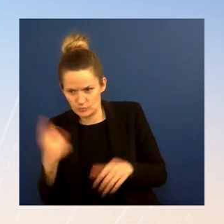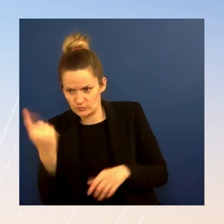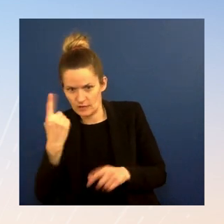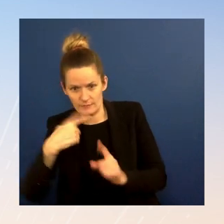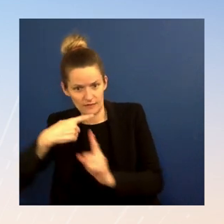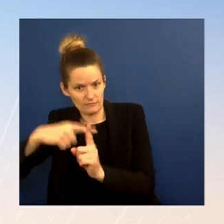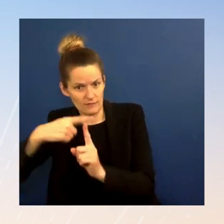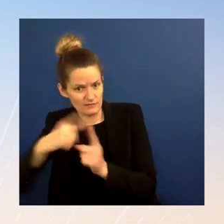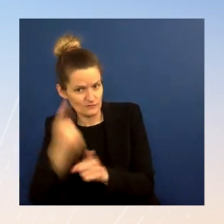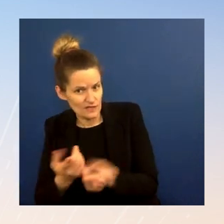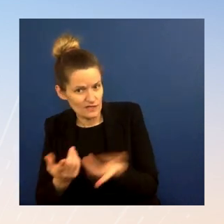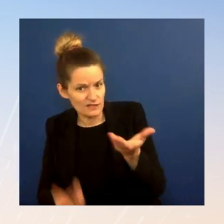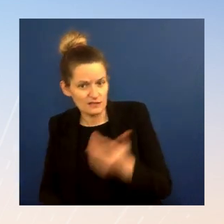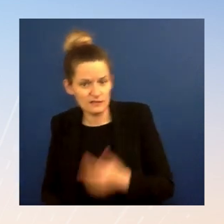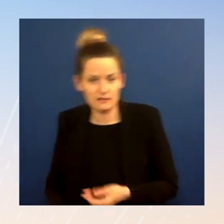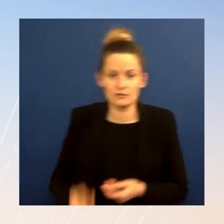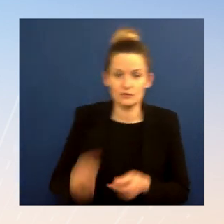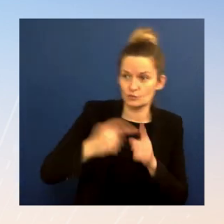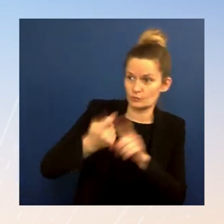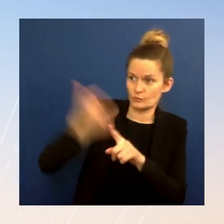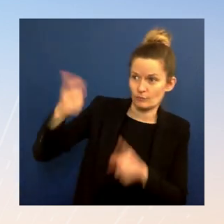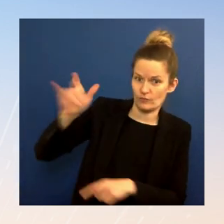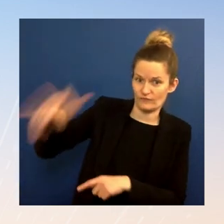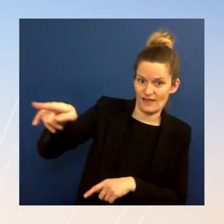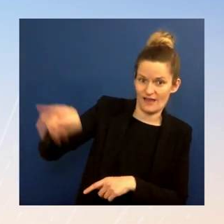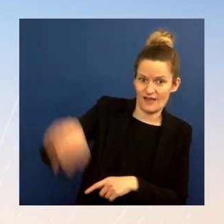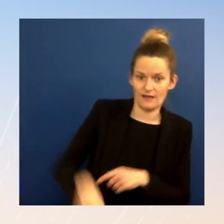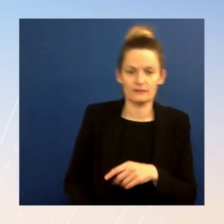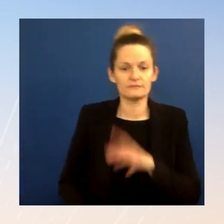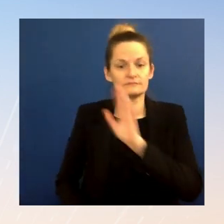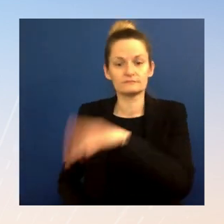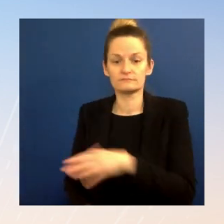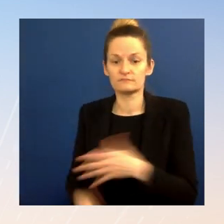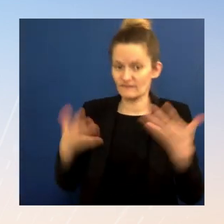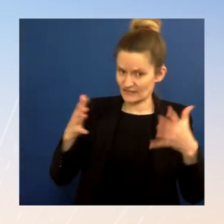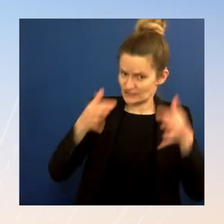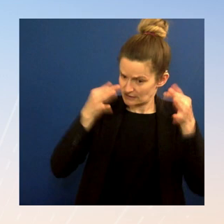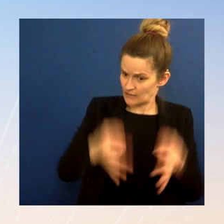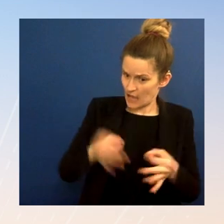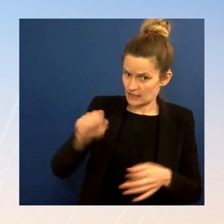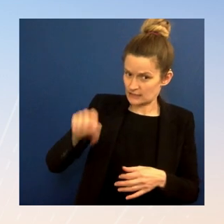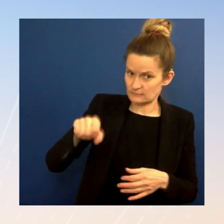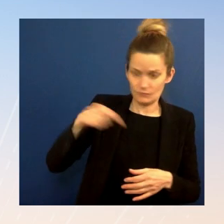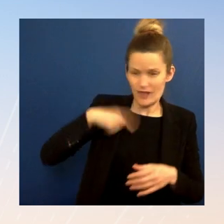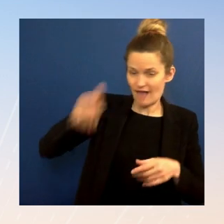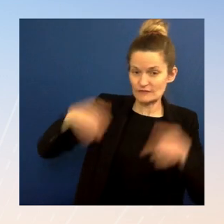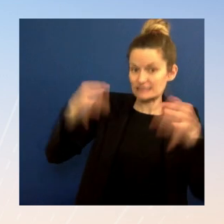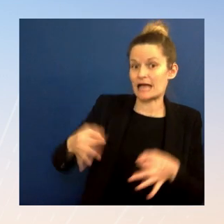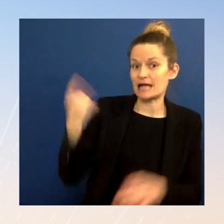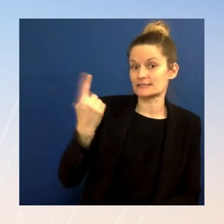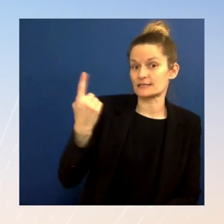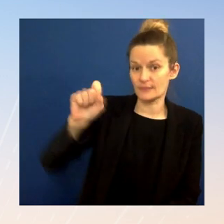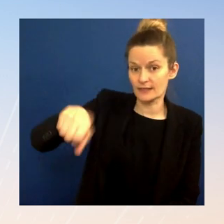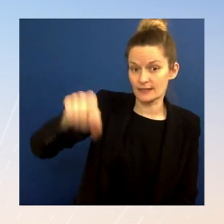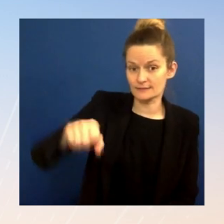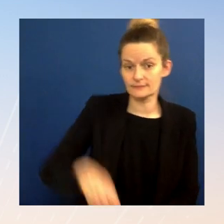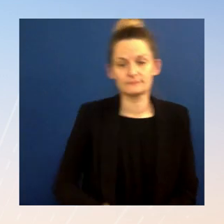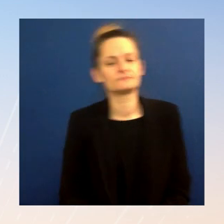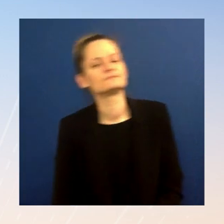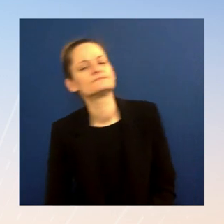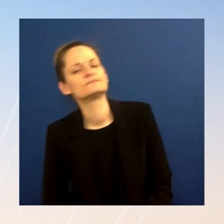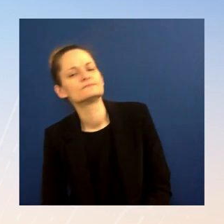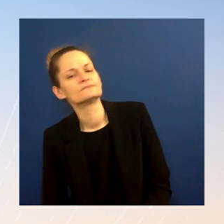ahead. Thanks, Jen. I want to ask you a slightly different version of a question that I asked you yesterday. Sure. About the $800 million okay. military